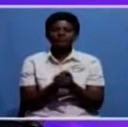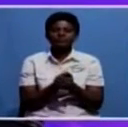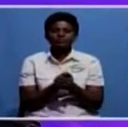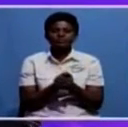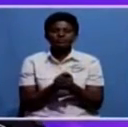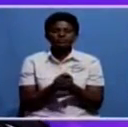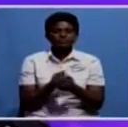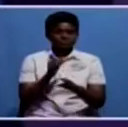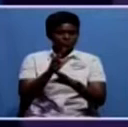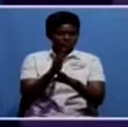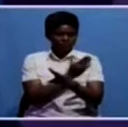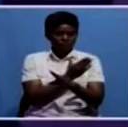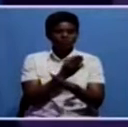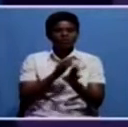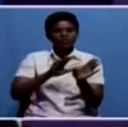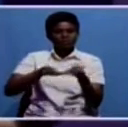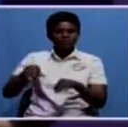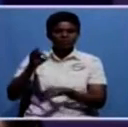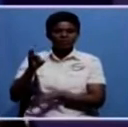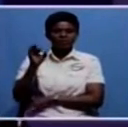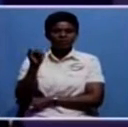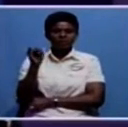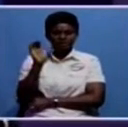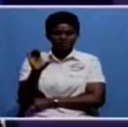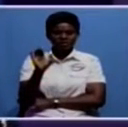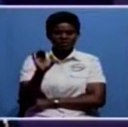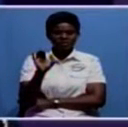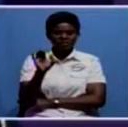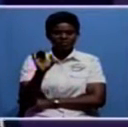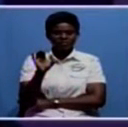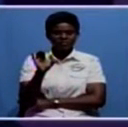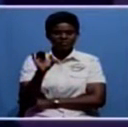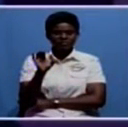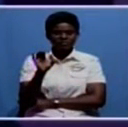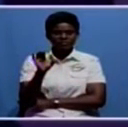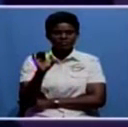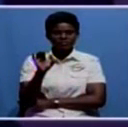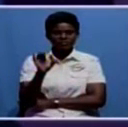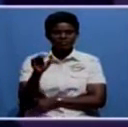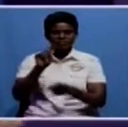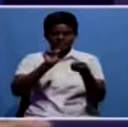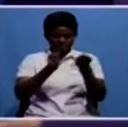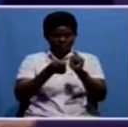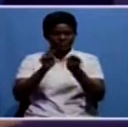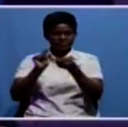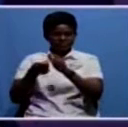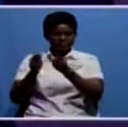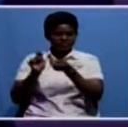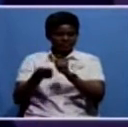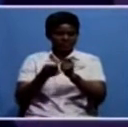before we leave the FIC topic, and I guess one of them is which way forward. You are amending the law governing the